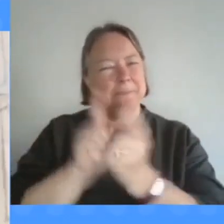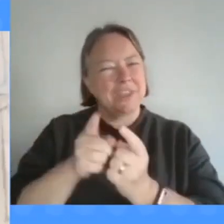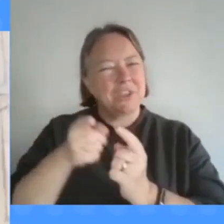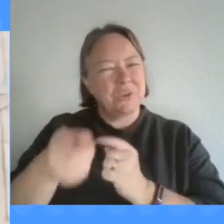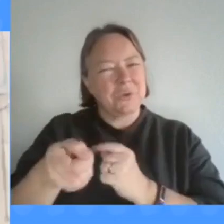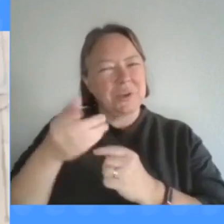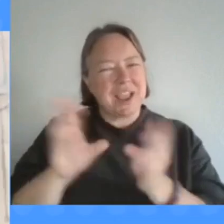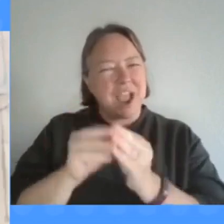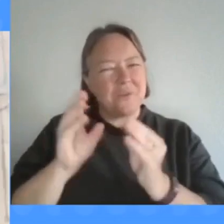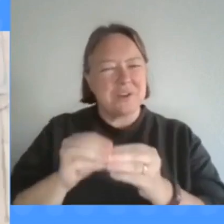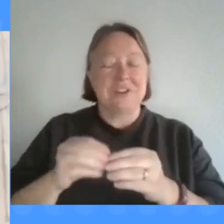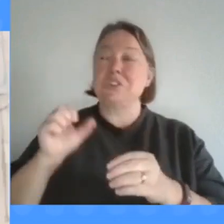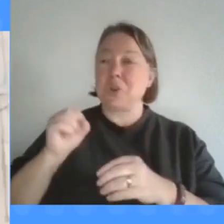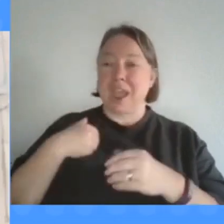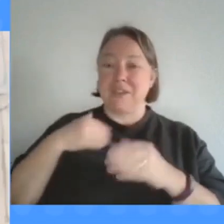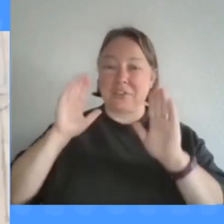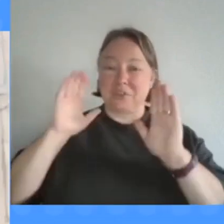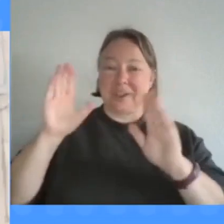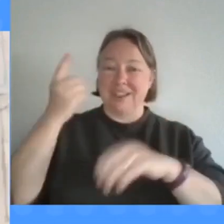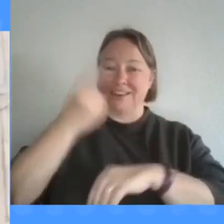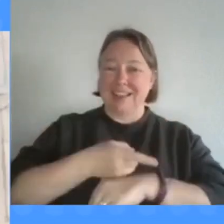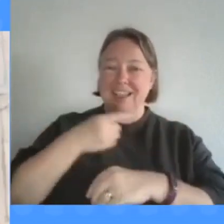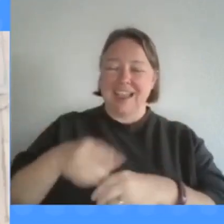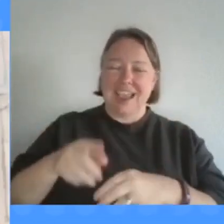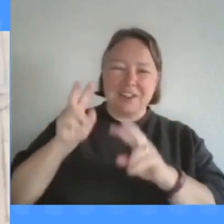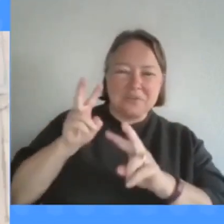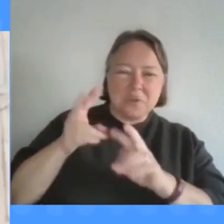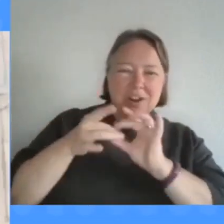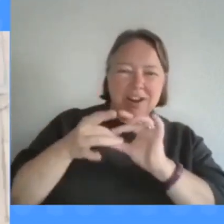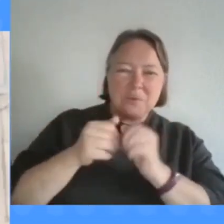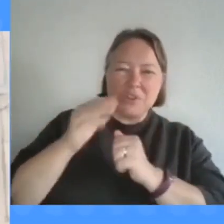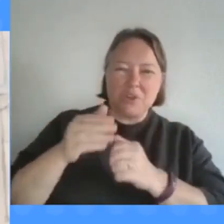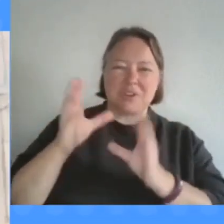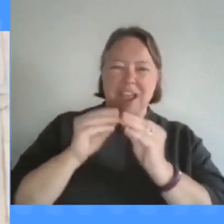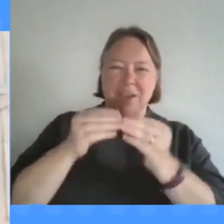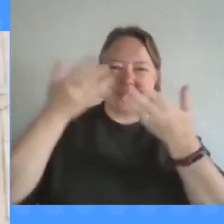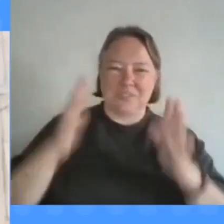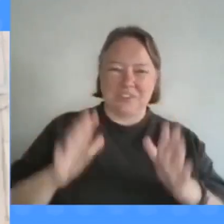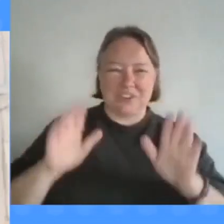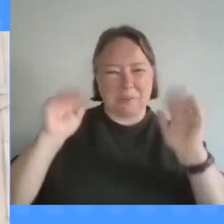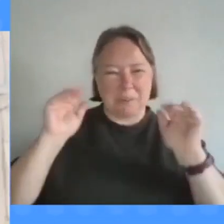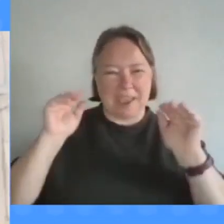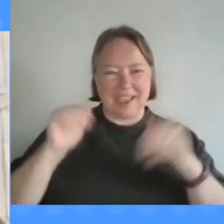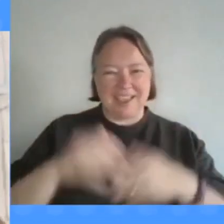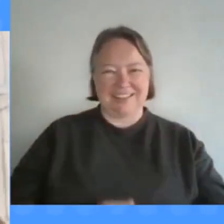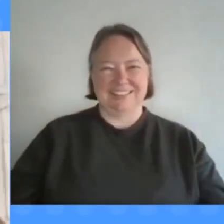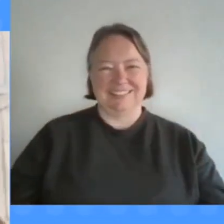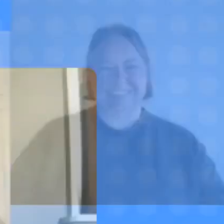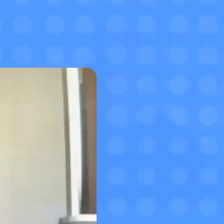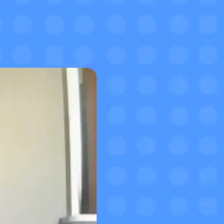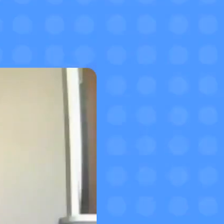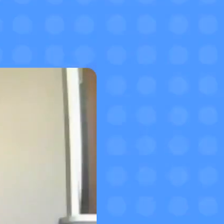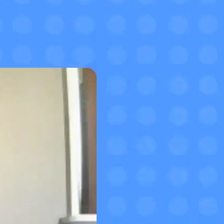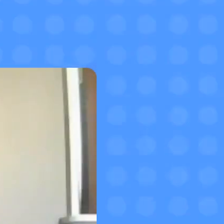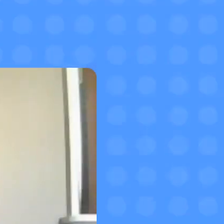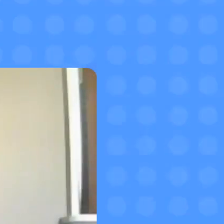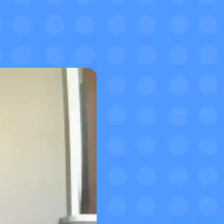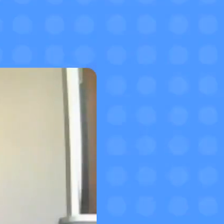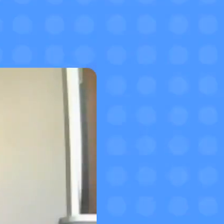So have a great day and look forward to connecting with you at the end of the conference. Bye-bye.